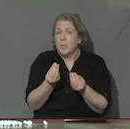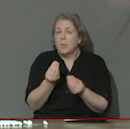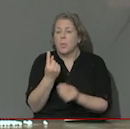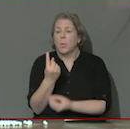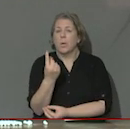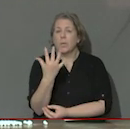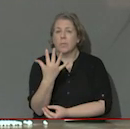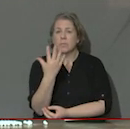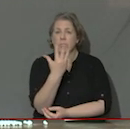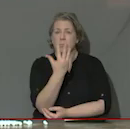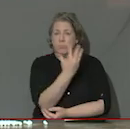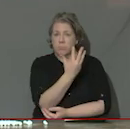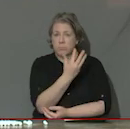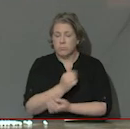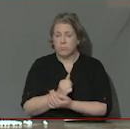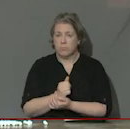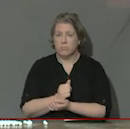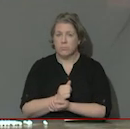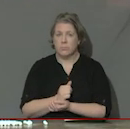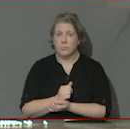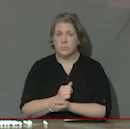1599